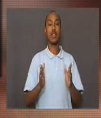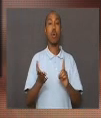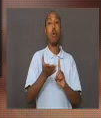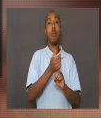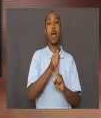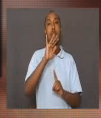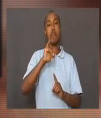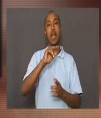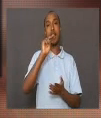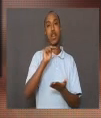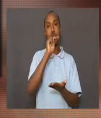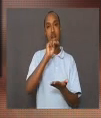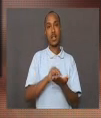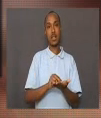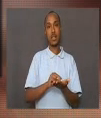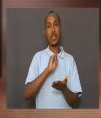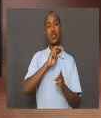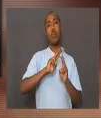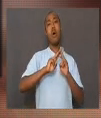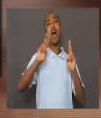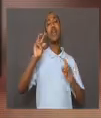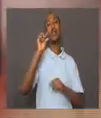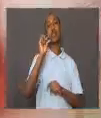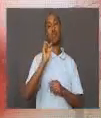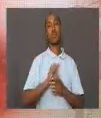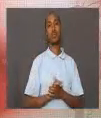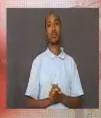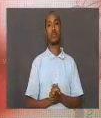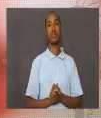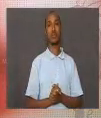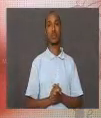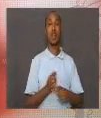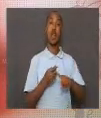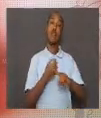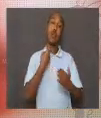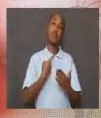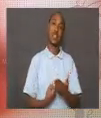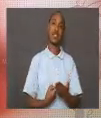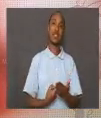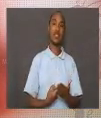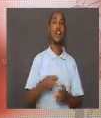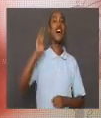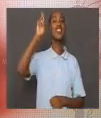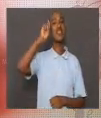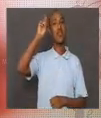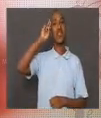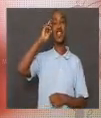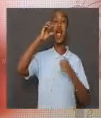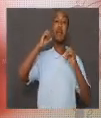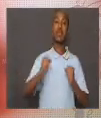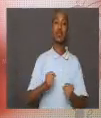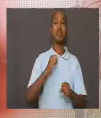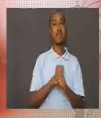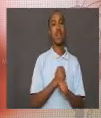occupied by the nucleus is quite small. From this, Rutherford was able to